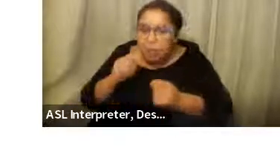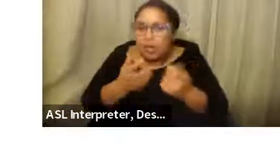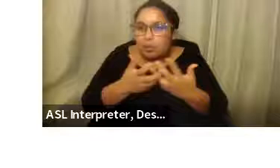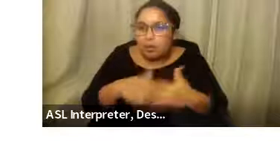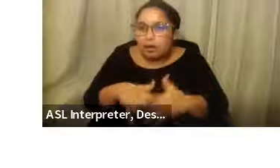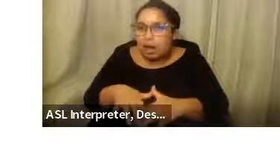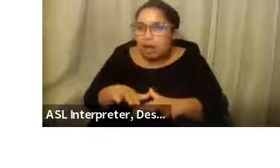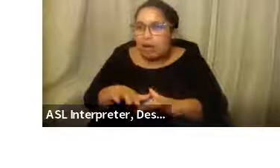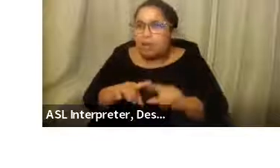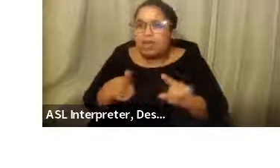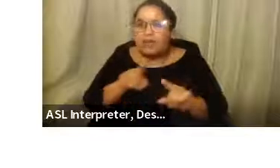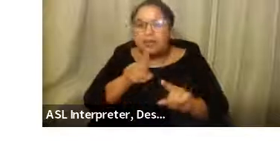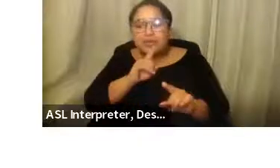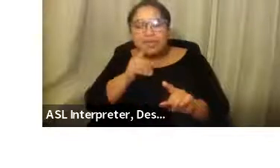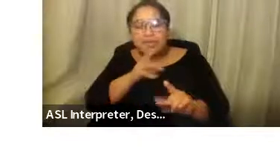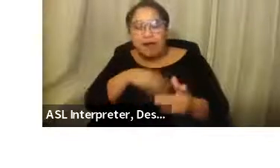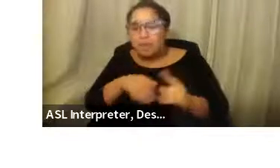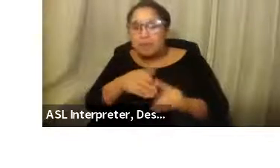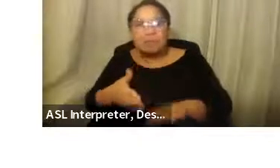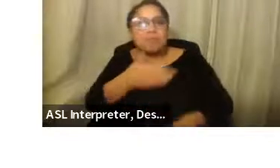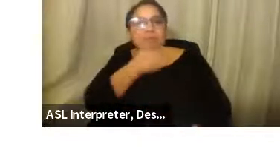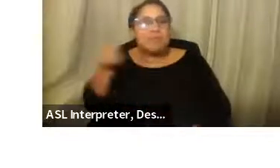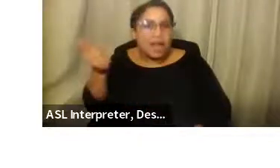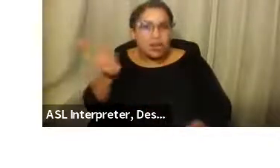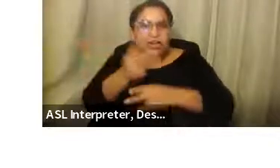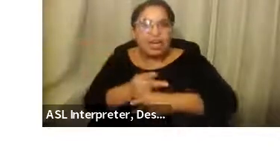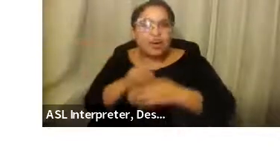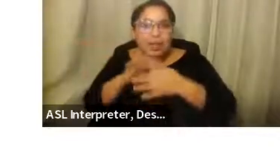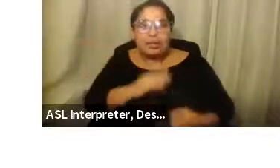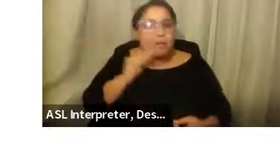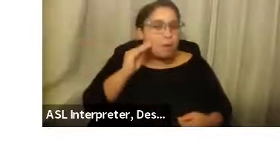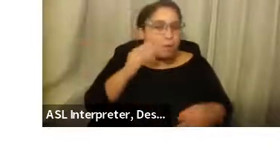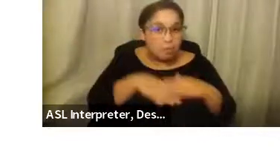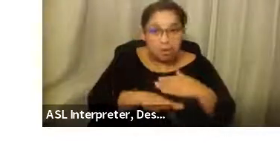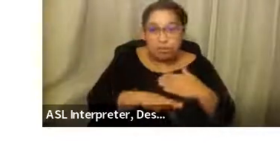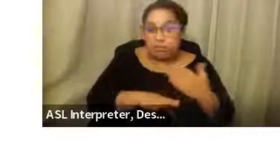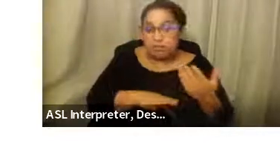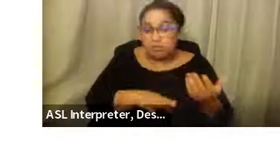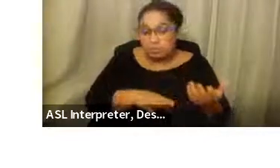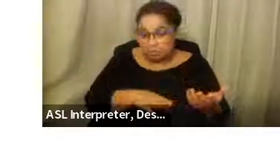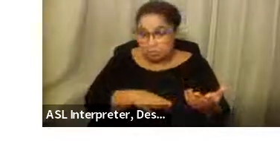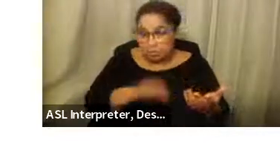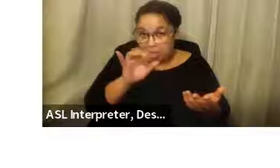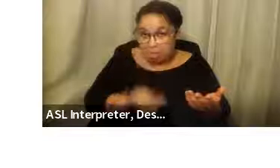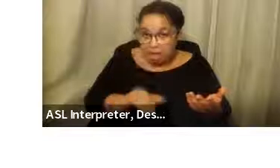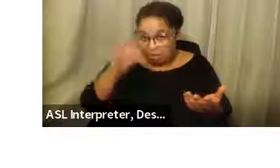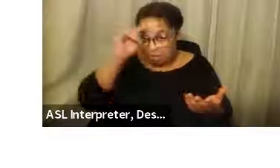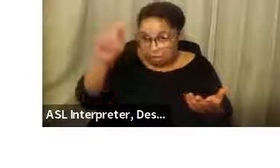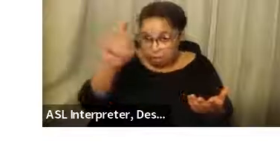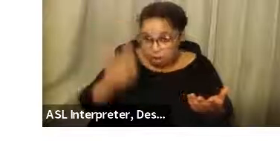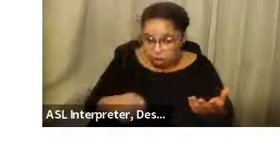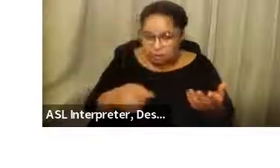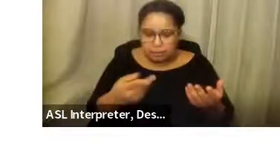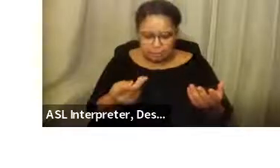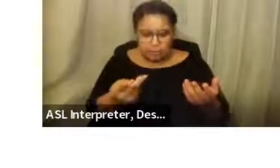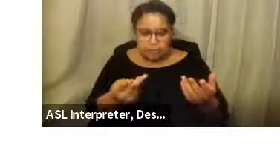talking about better care for home births. And so that theory should be vetted and